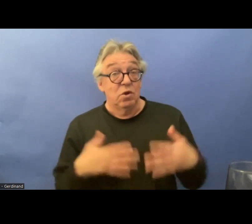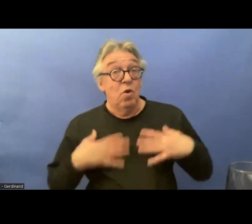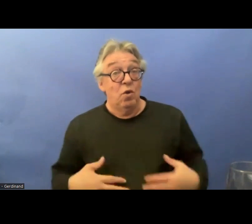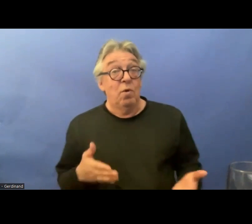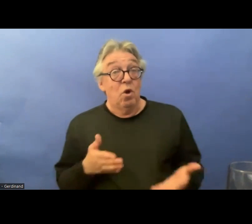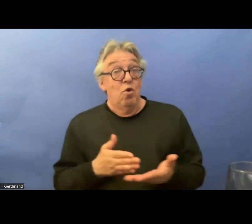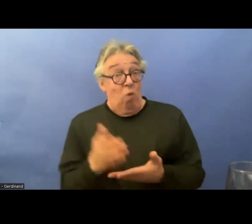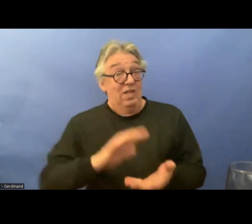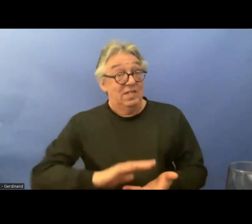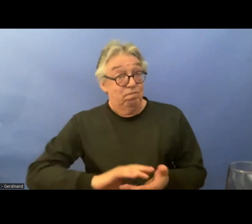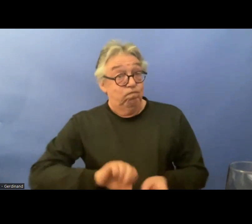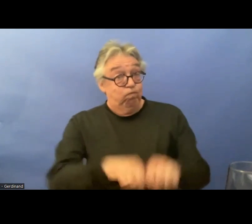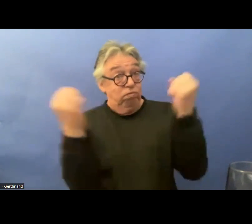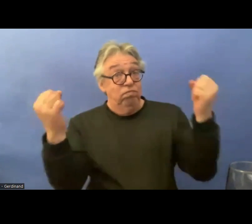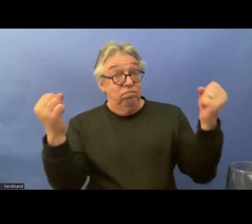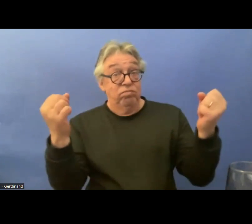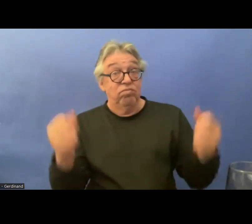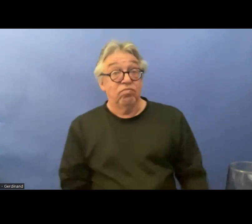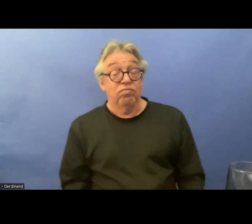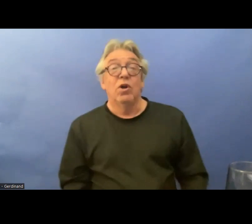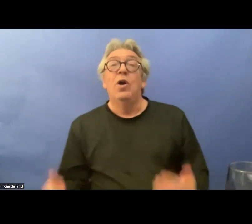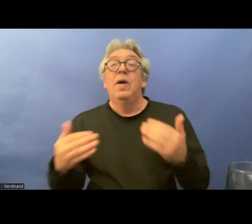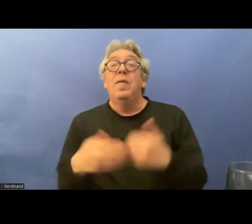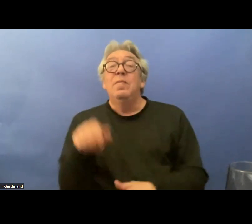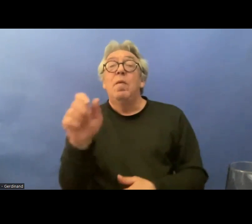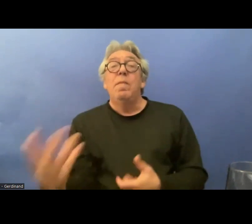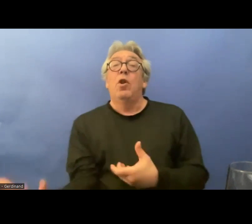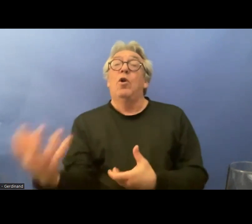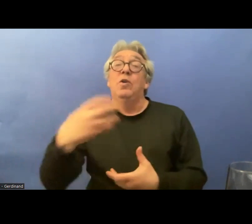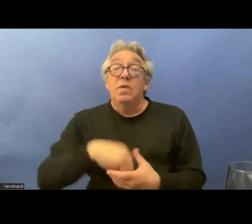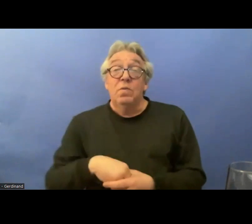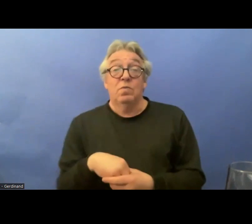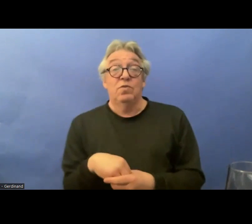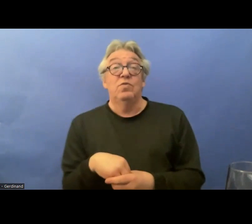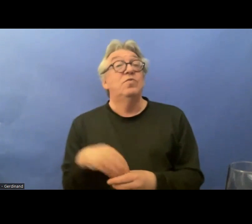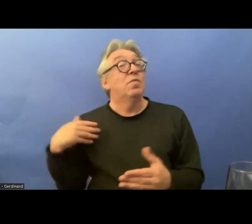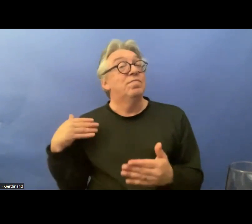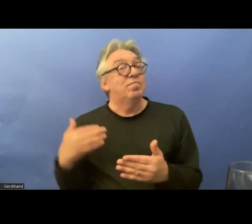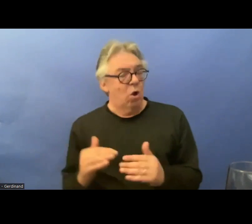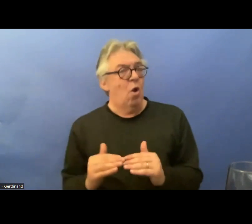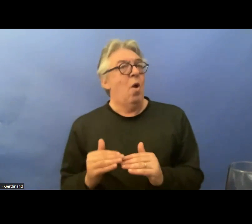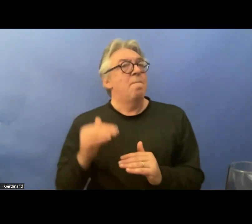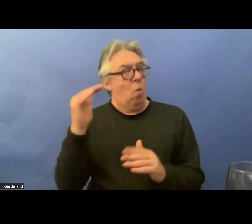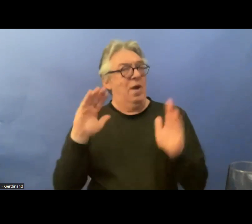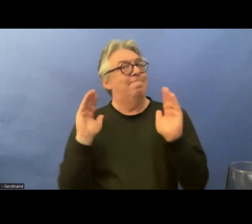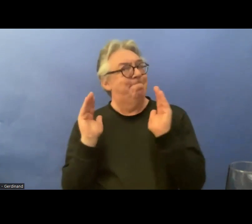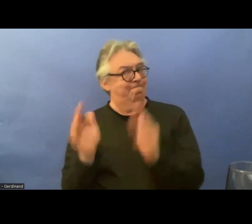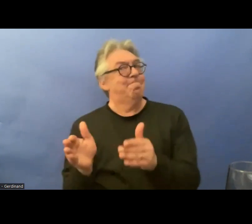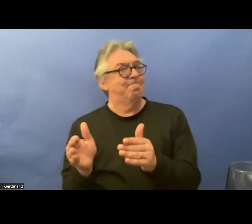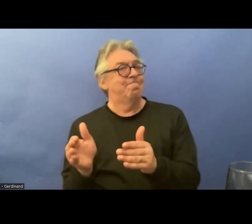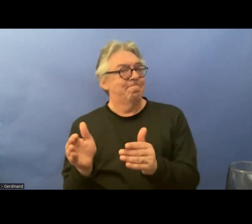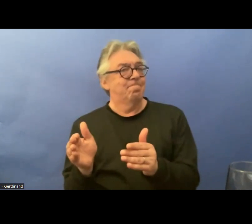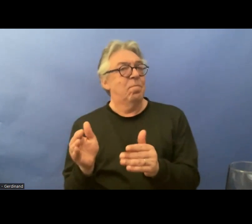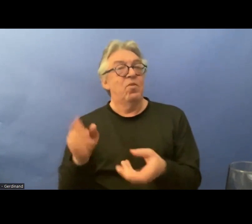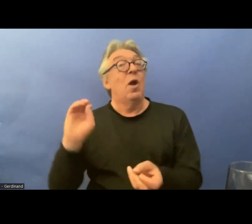fundamental human rights. Inclusion of persons with disabilities in humanitarian action has become a critical focus in emergency response. Of course,